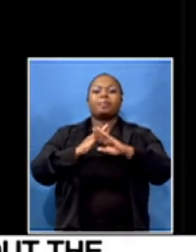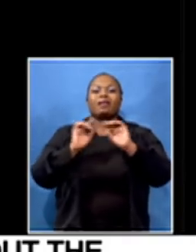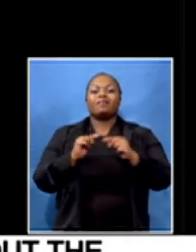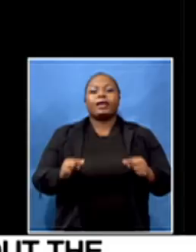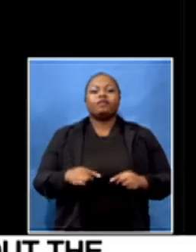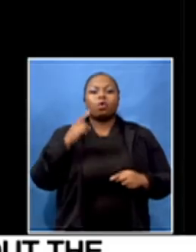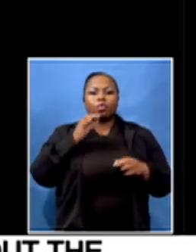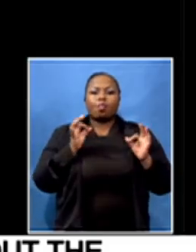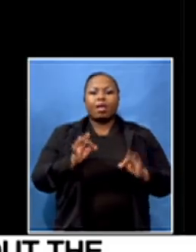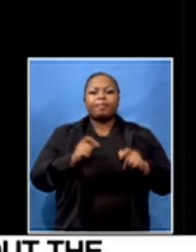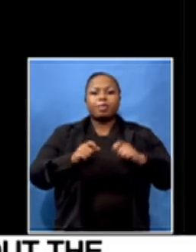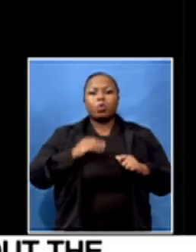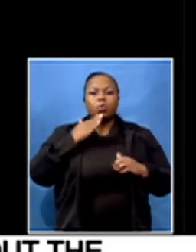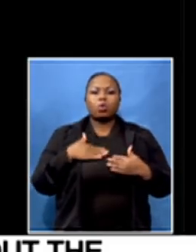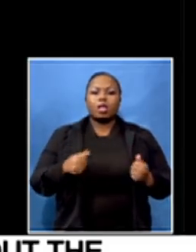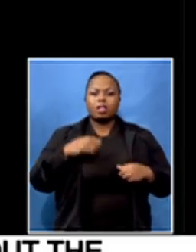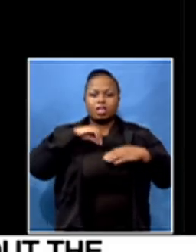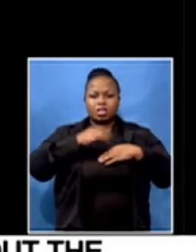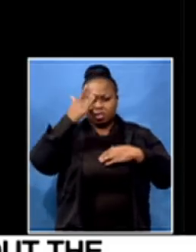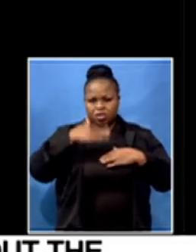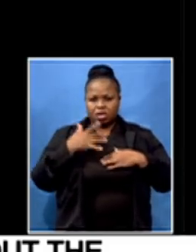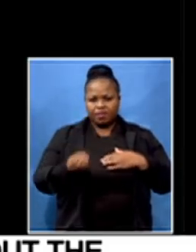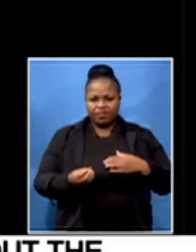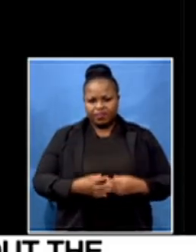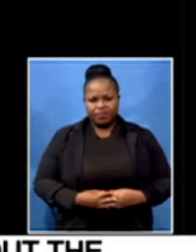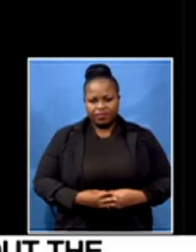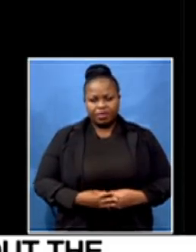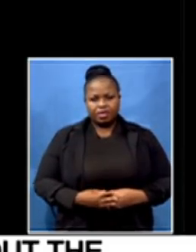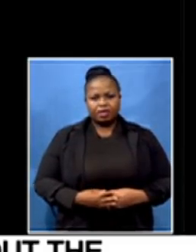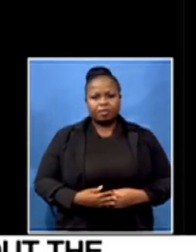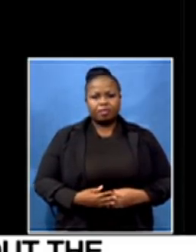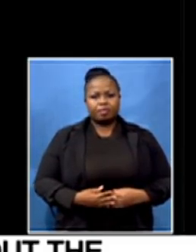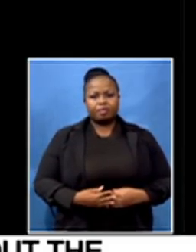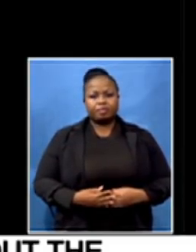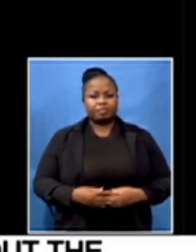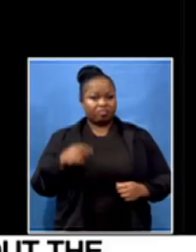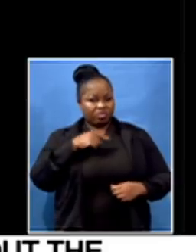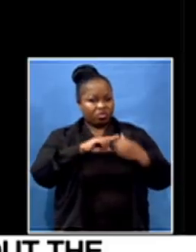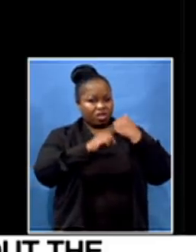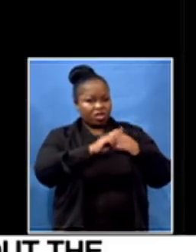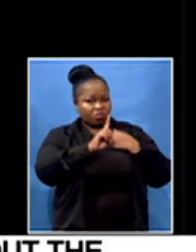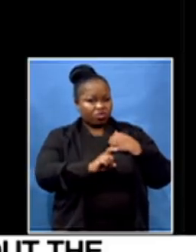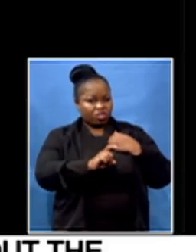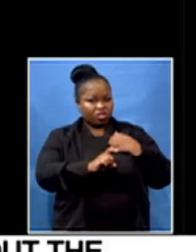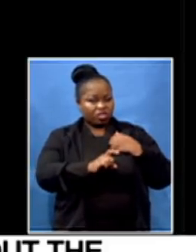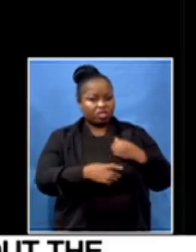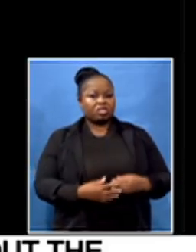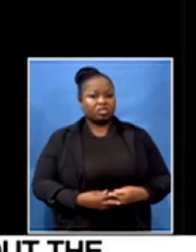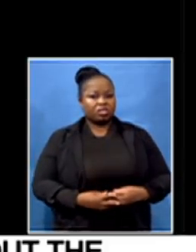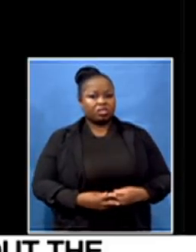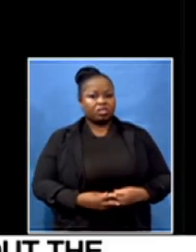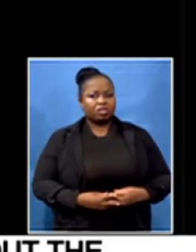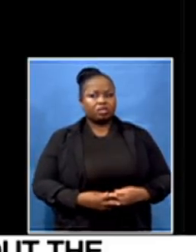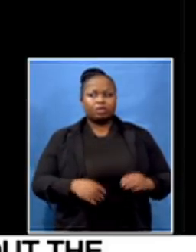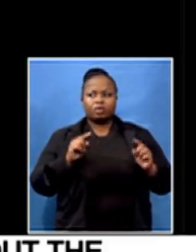this question? Zama? Yes, ma'am. Was that the last question? Questions. It can't